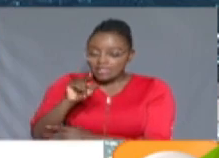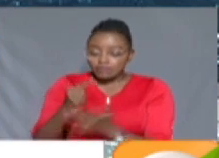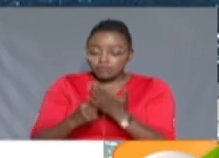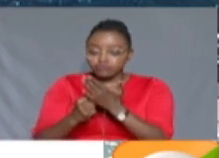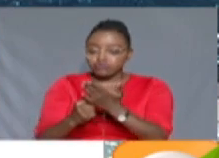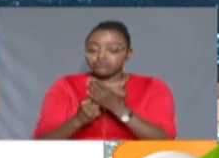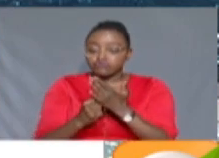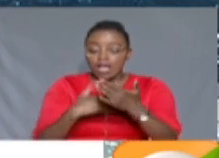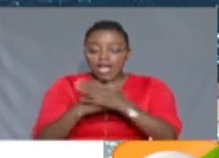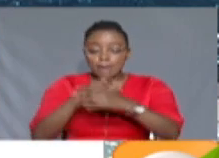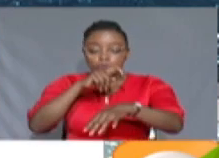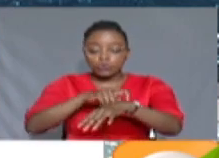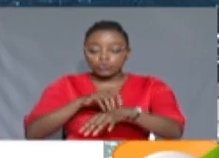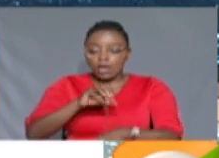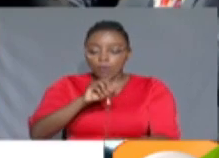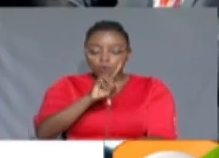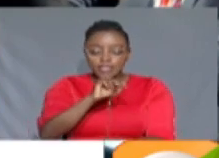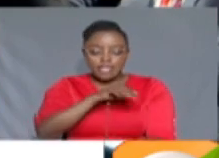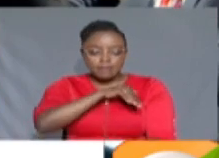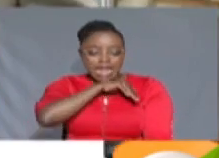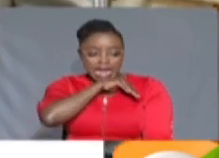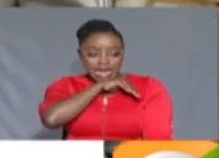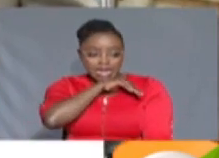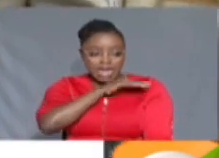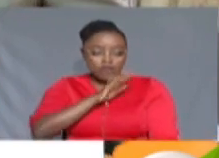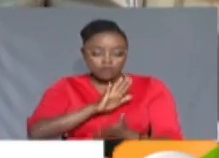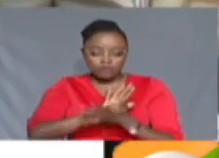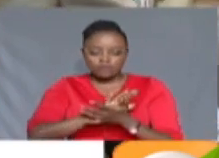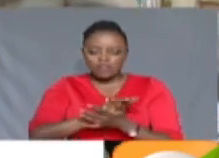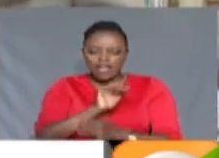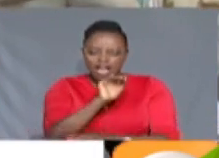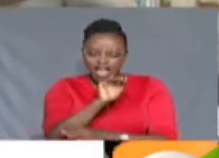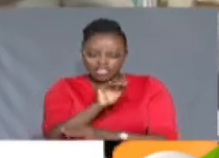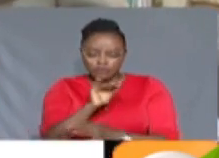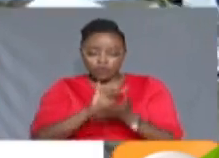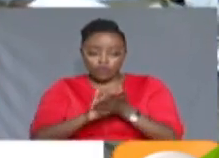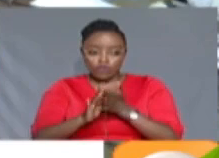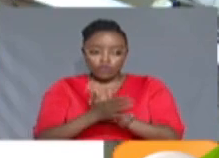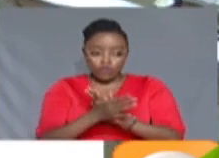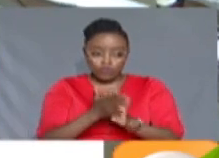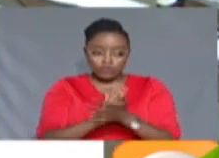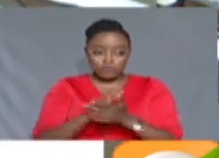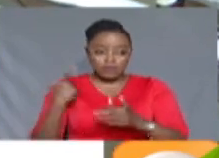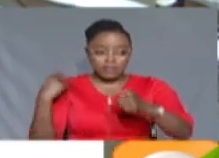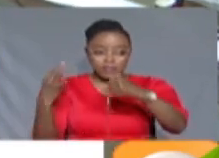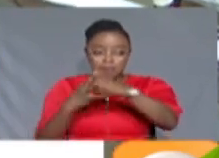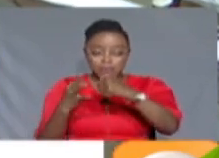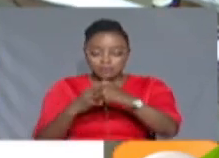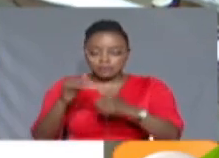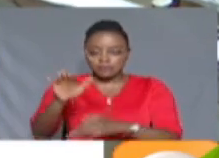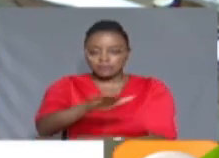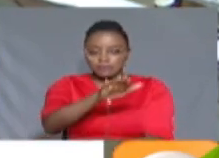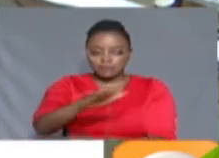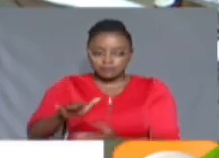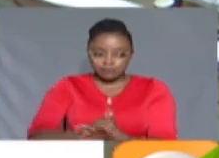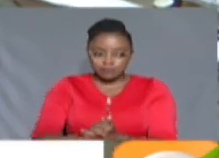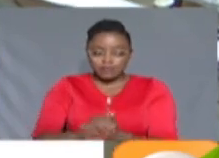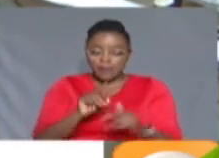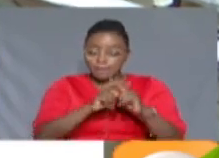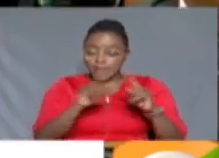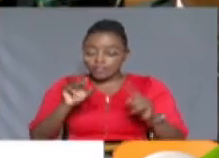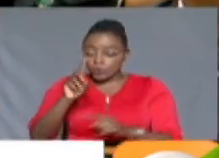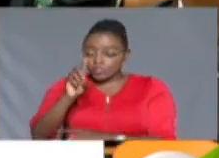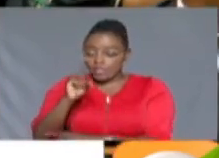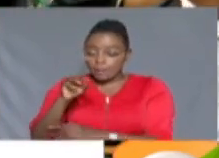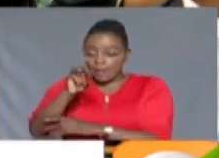deliberated until ODM leader Raila Odinga apologizes over the violence that rocked the Kibra parliamentary race. But ODM